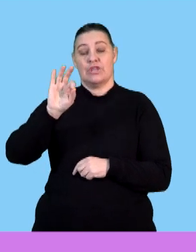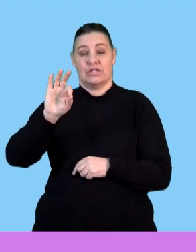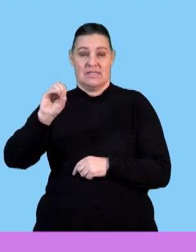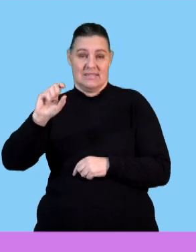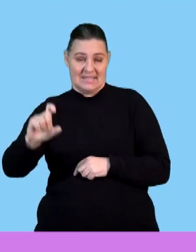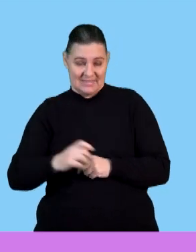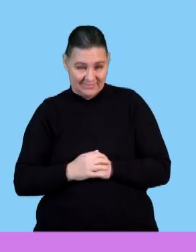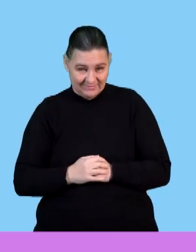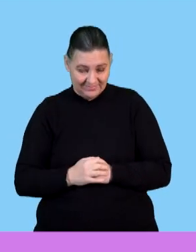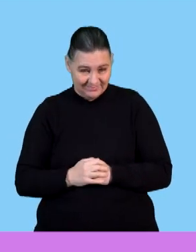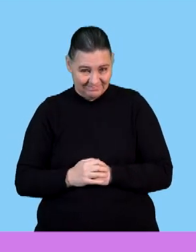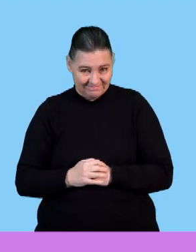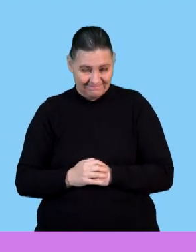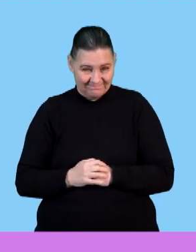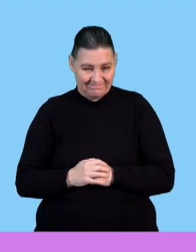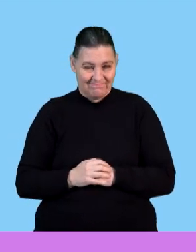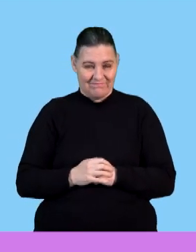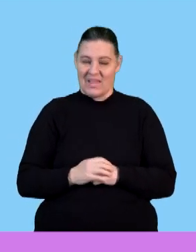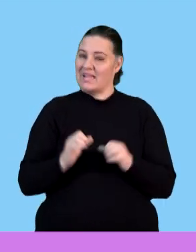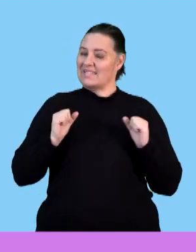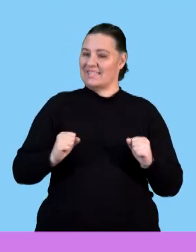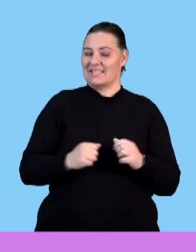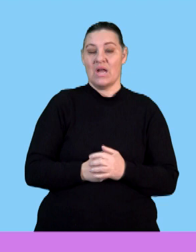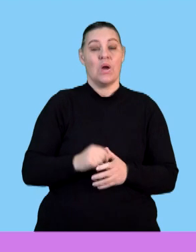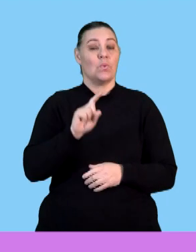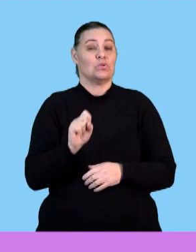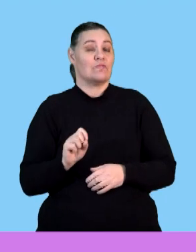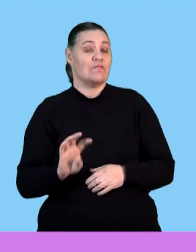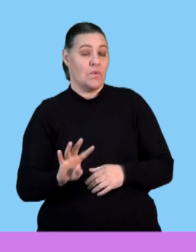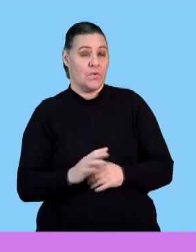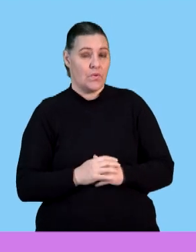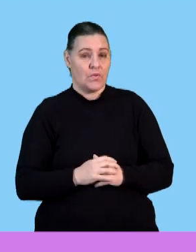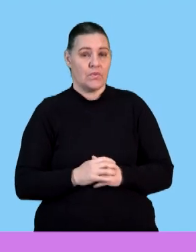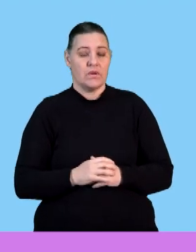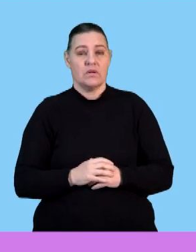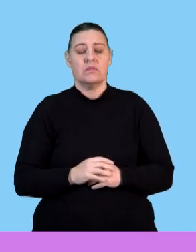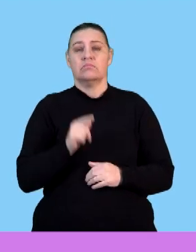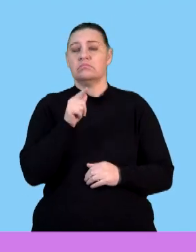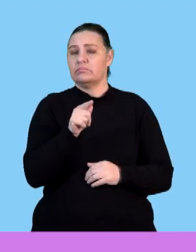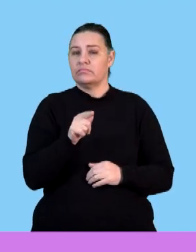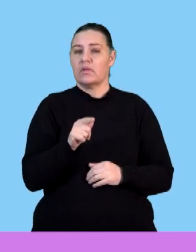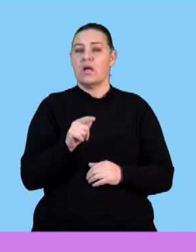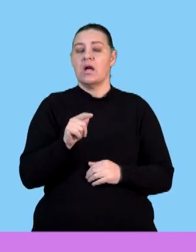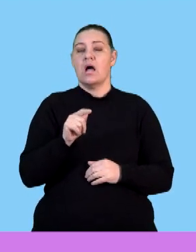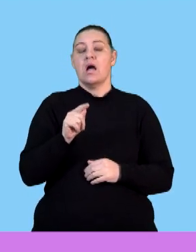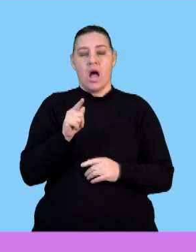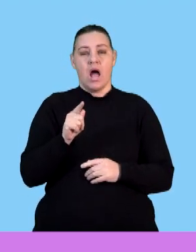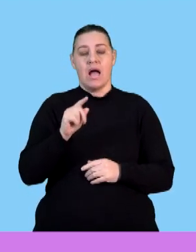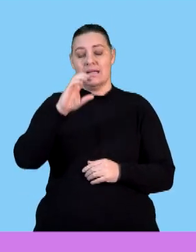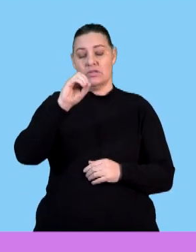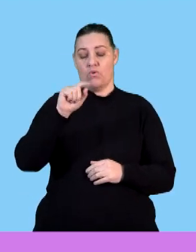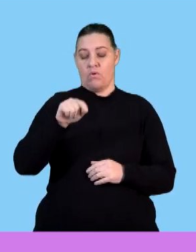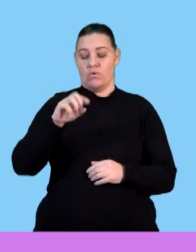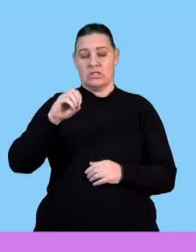R72.30. Yay. We're winning. Question four. Name the item that is zero rated on